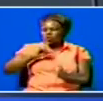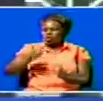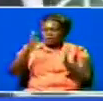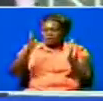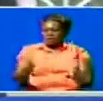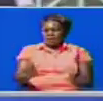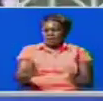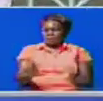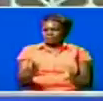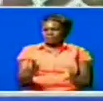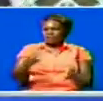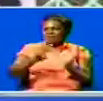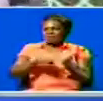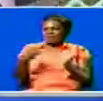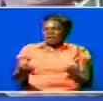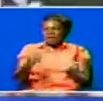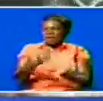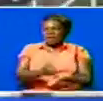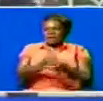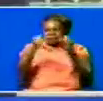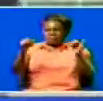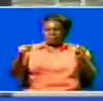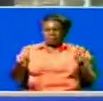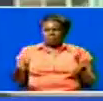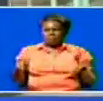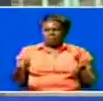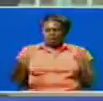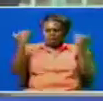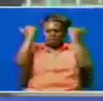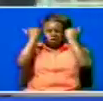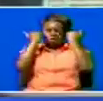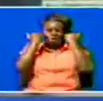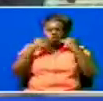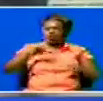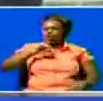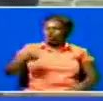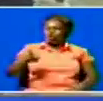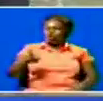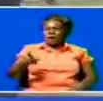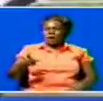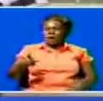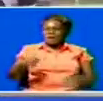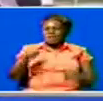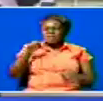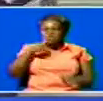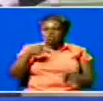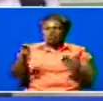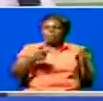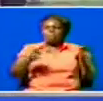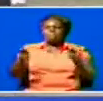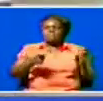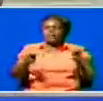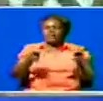Hassan Barua of failing to help in the implementation of a court order that seeks to install a new management at the